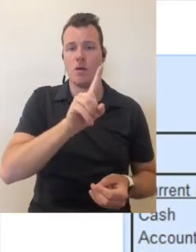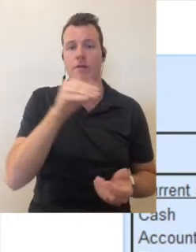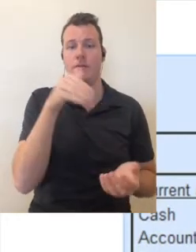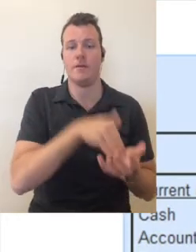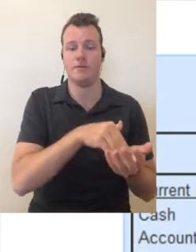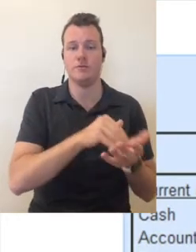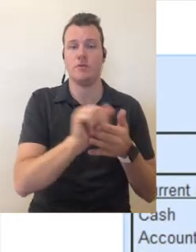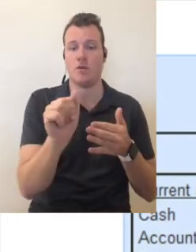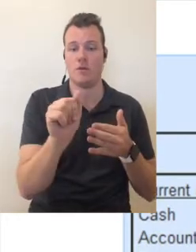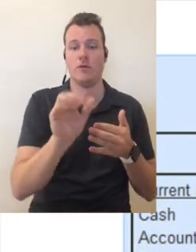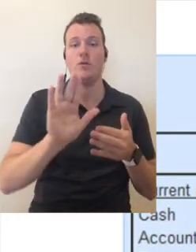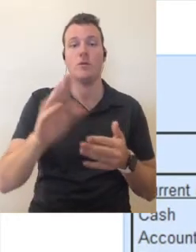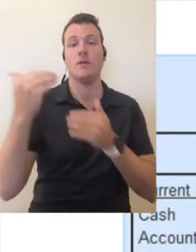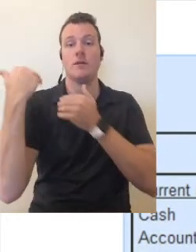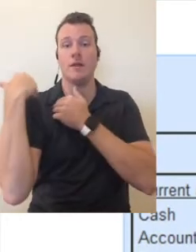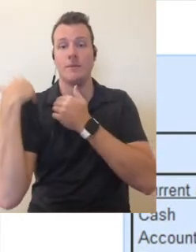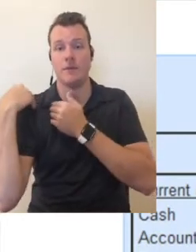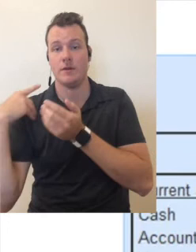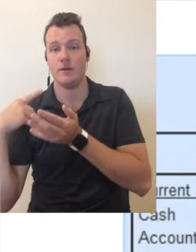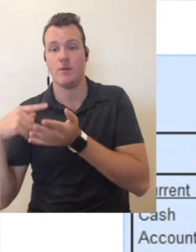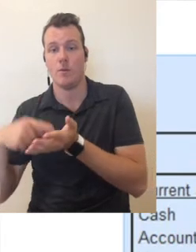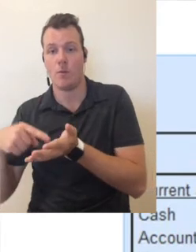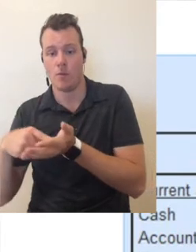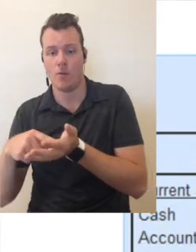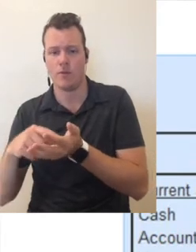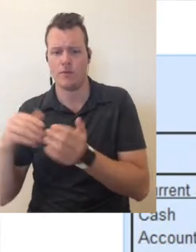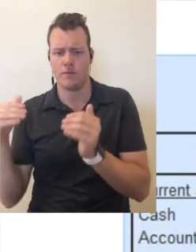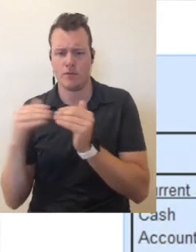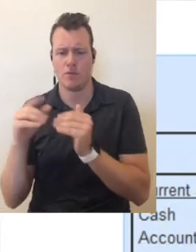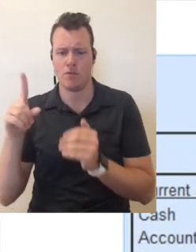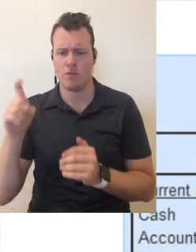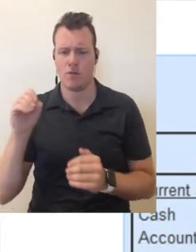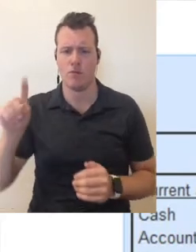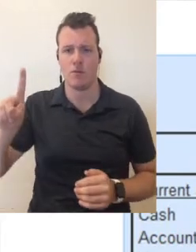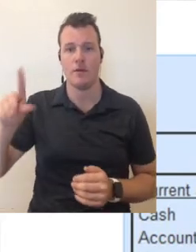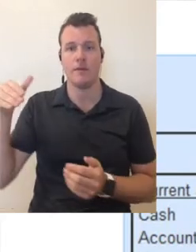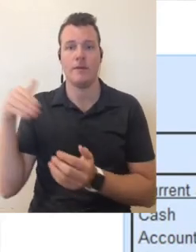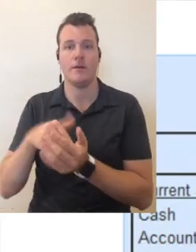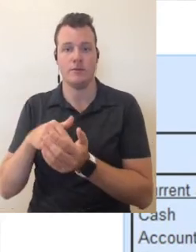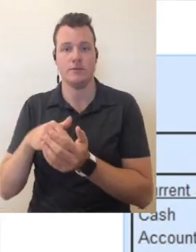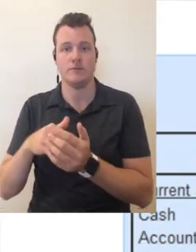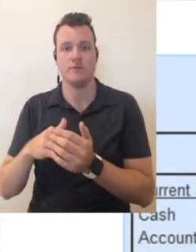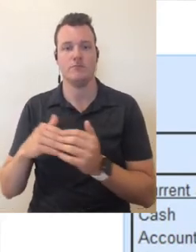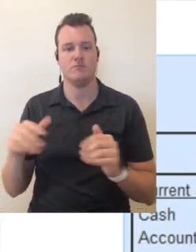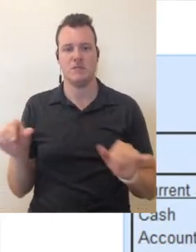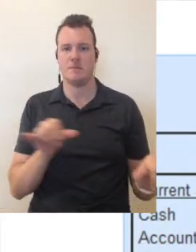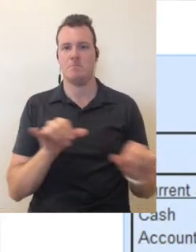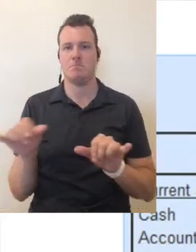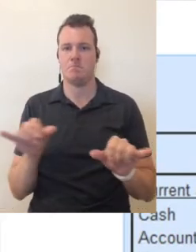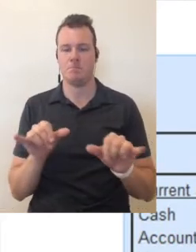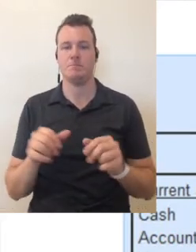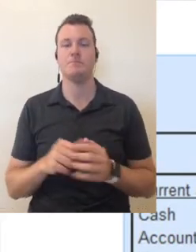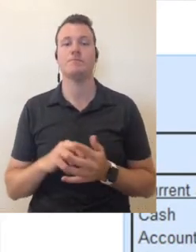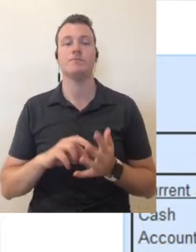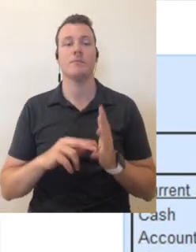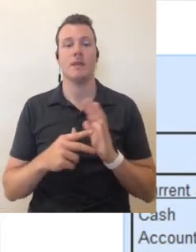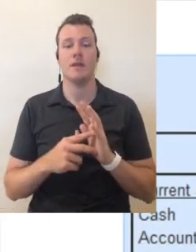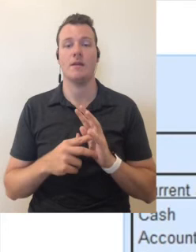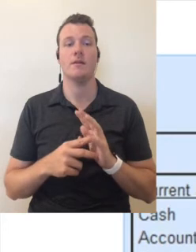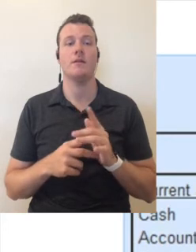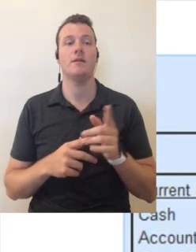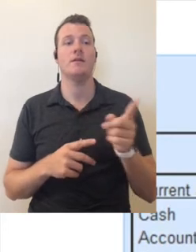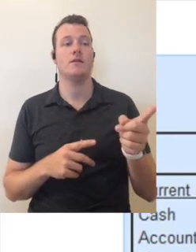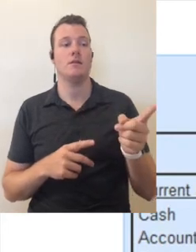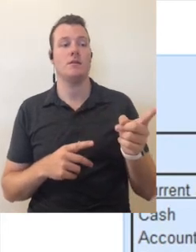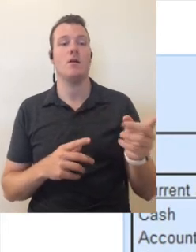$101,000 even, and you'll notice that your liabilities equal $101,000 even. So what that means is what